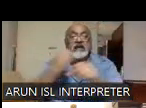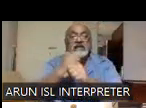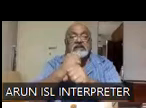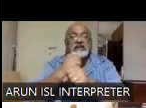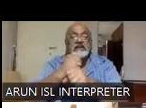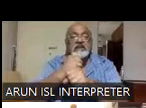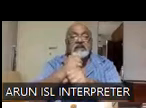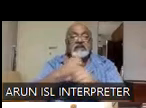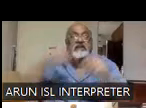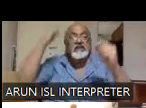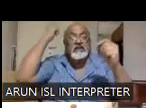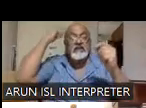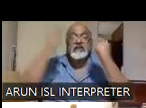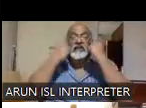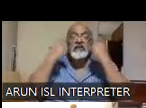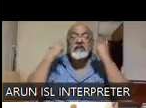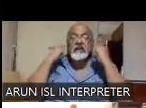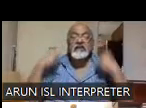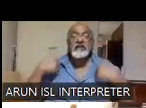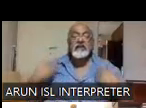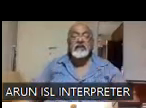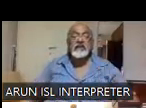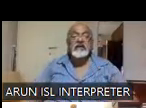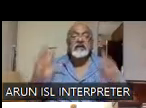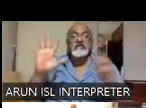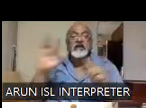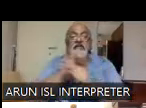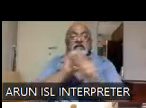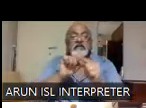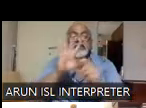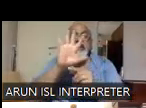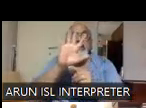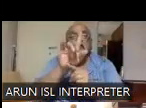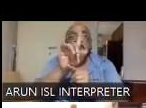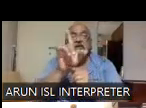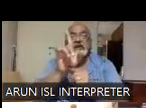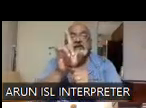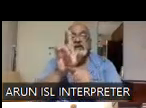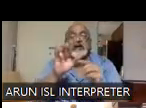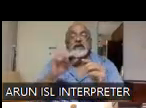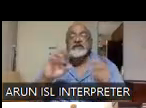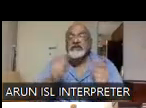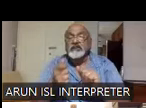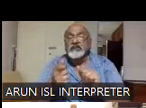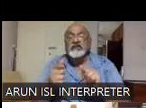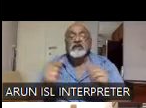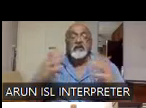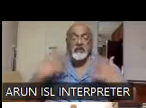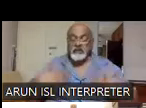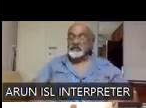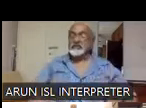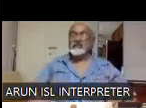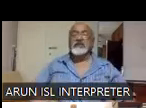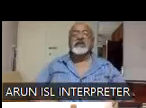Even a 5-degree change in position brings about severe changes in the challenges that are